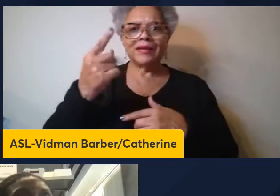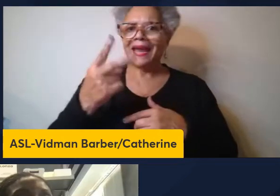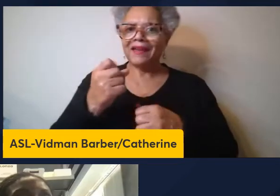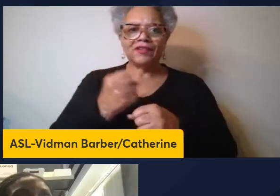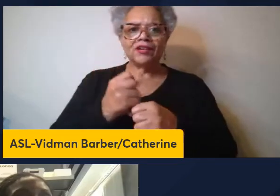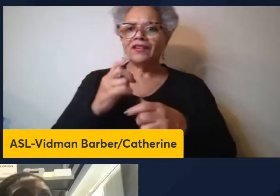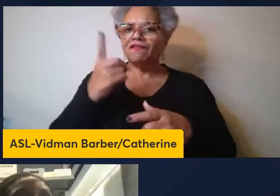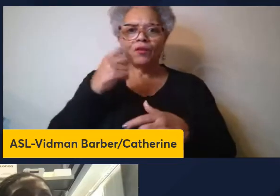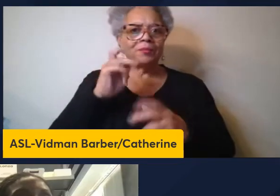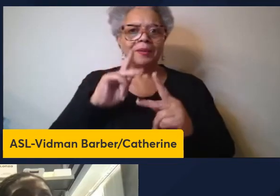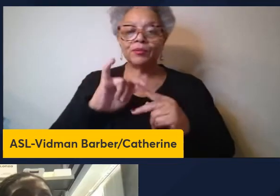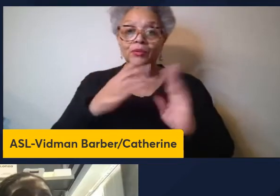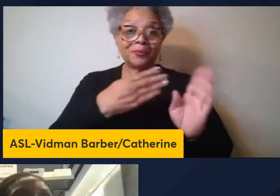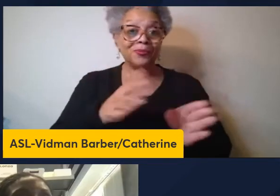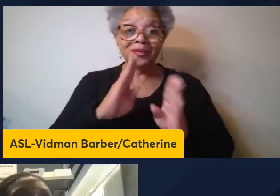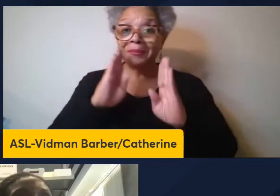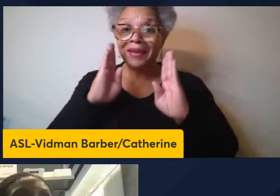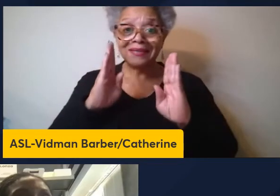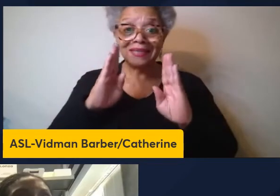even pay attention to me.